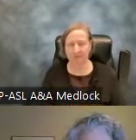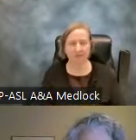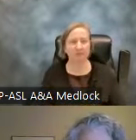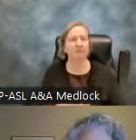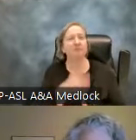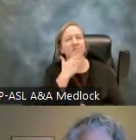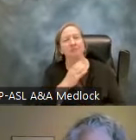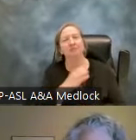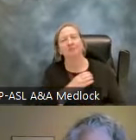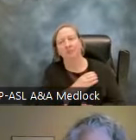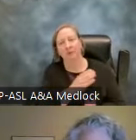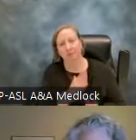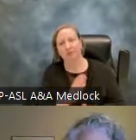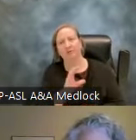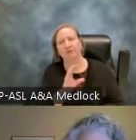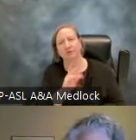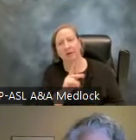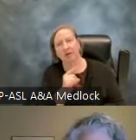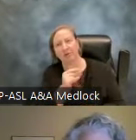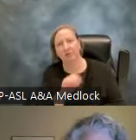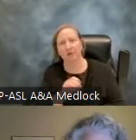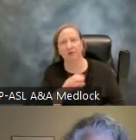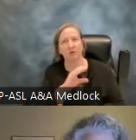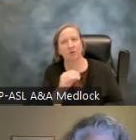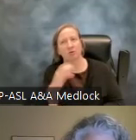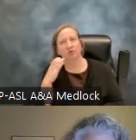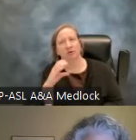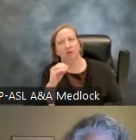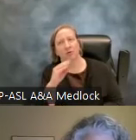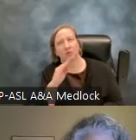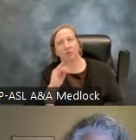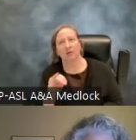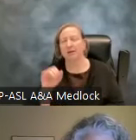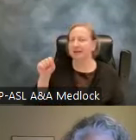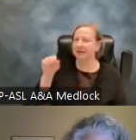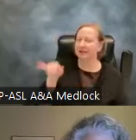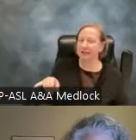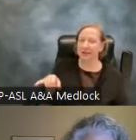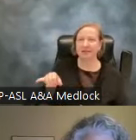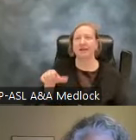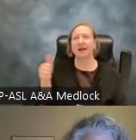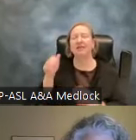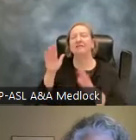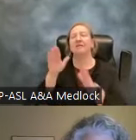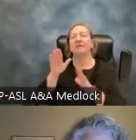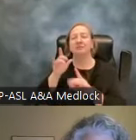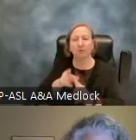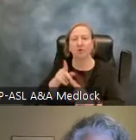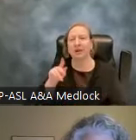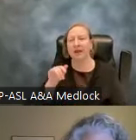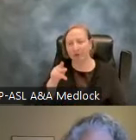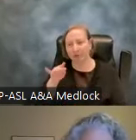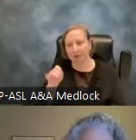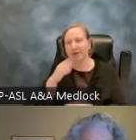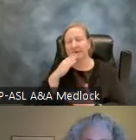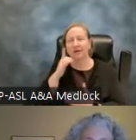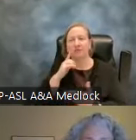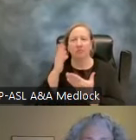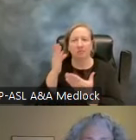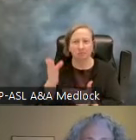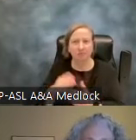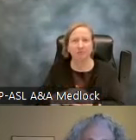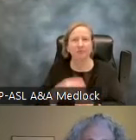Thank you, Commissioner Catherine. Co-Chair Obi? Yes, those are fantastic points, Catherine. Thank you for making them.